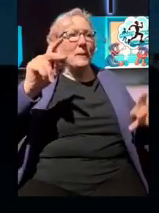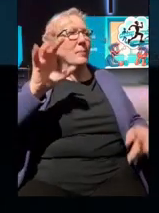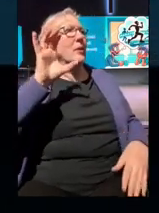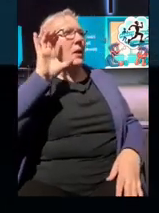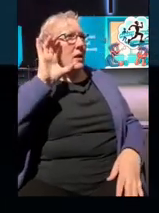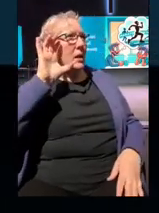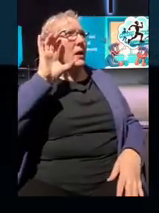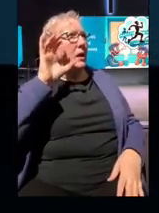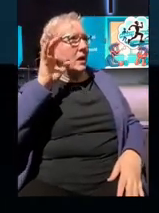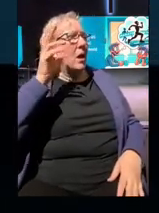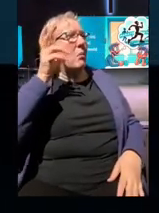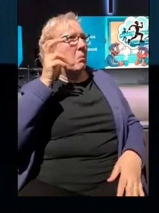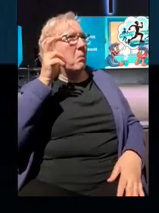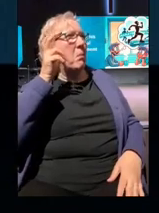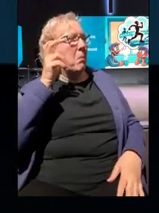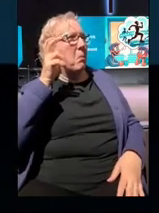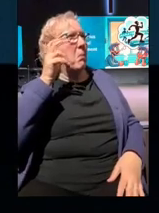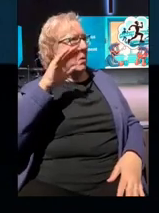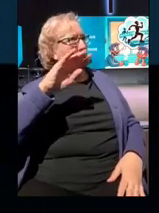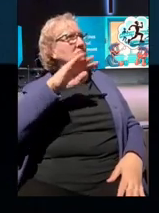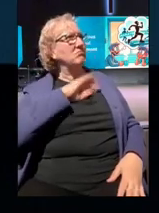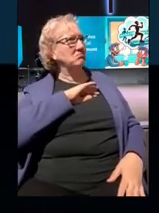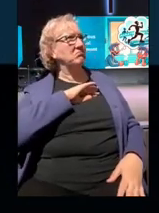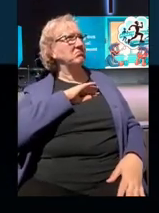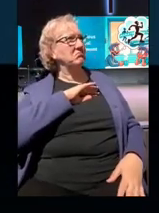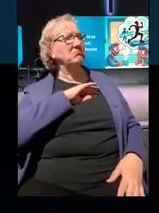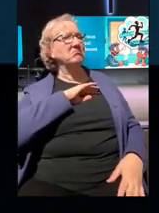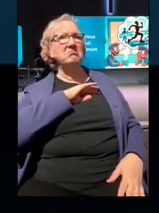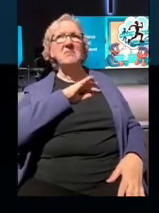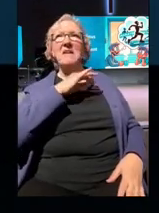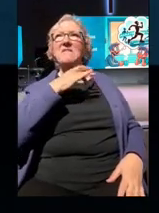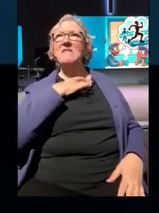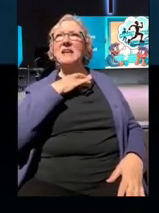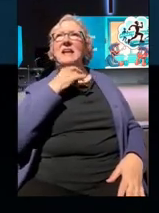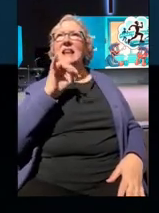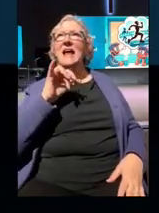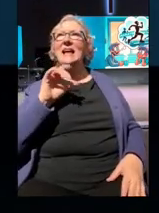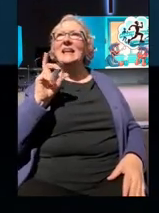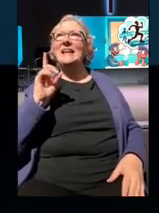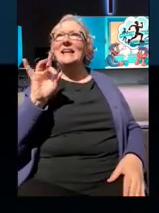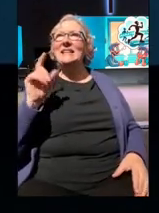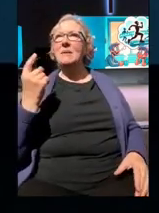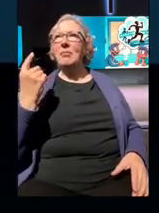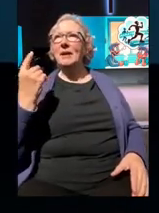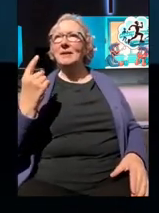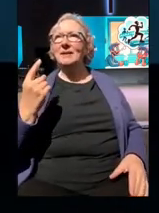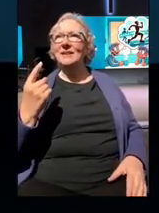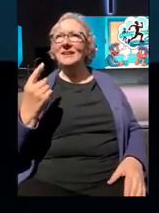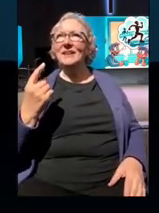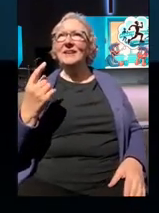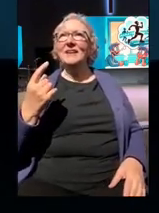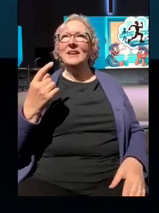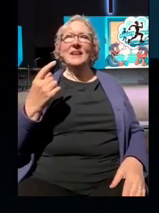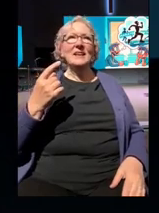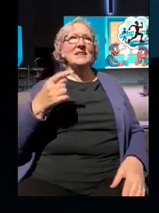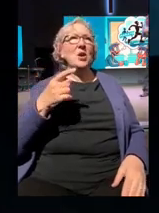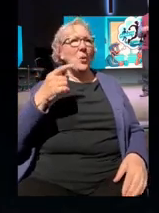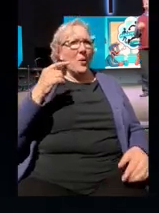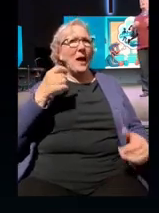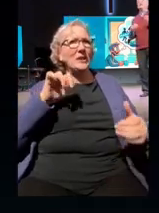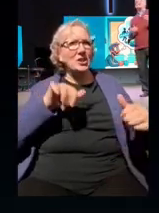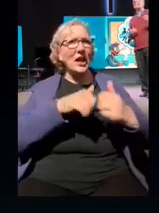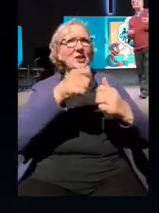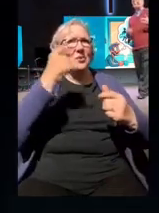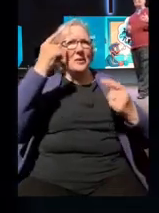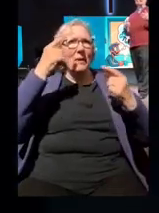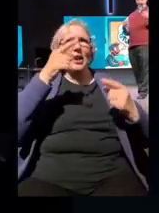sermon on a topic and then they'll feel like they've done something about it just because they've heard. So I would just kind of challenge you to reflect on yourself, right? Are you listening to